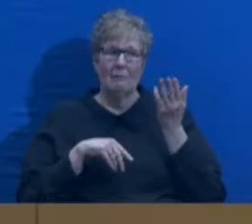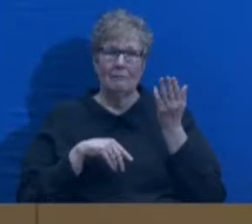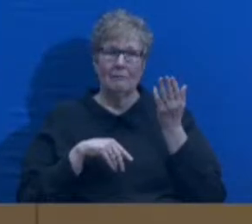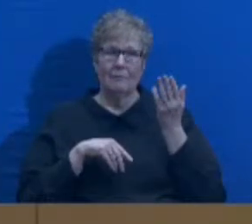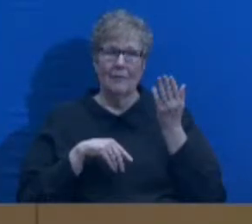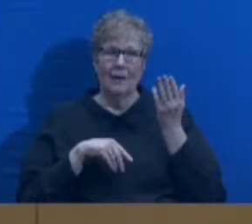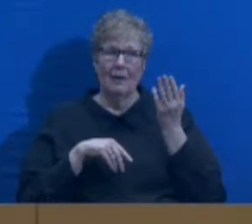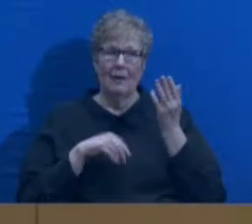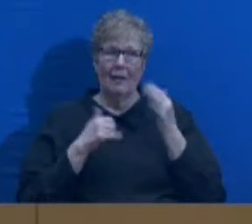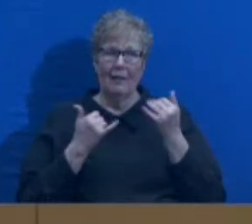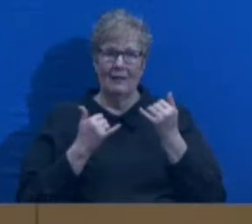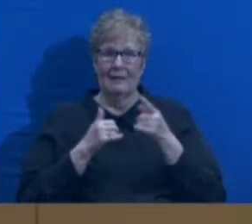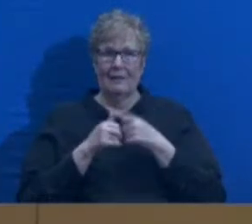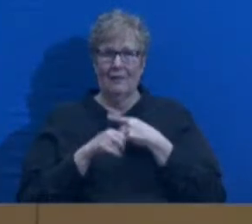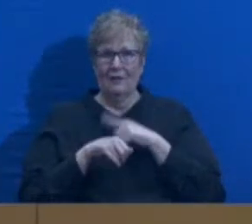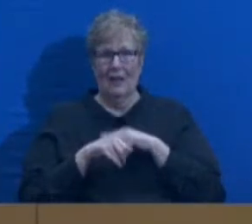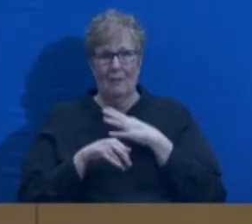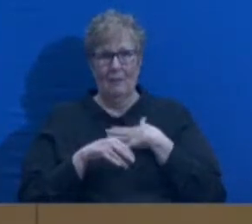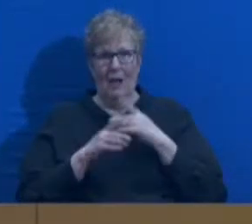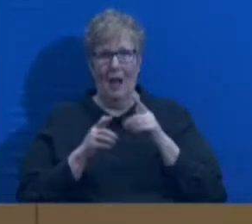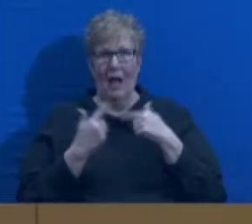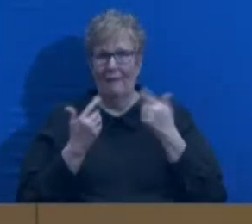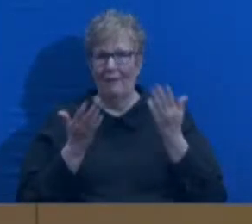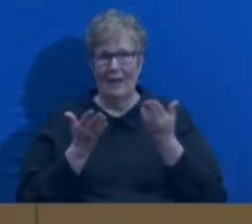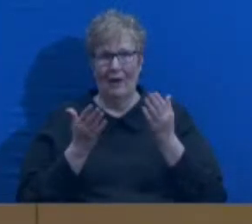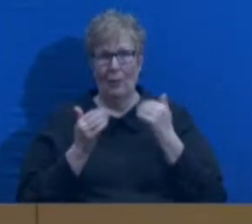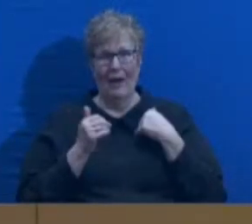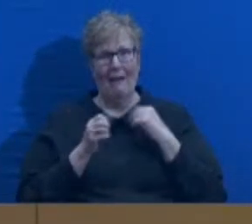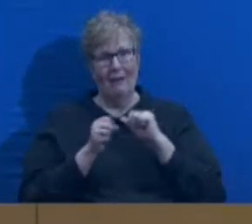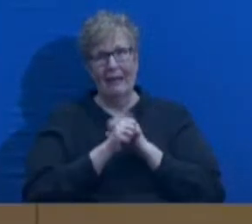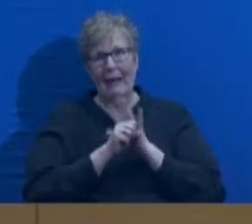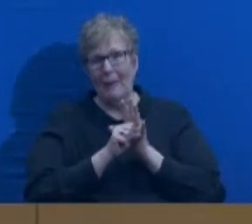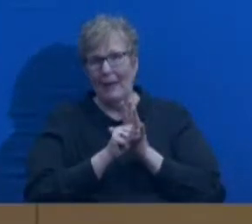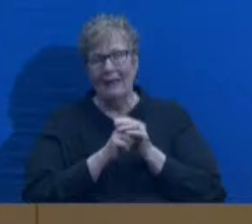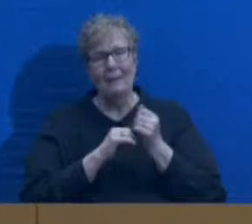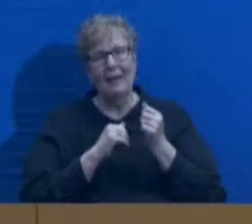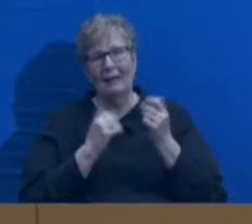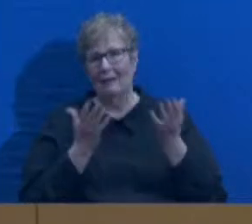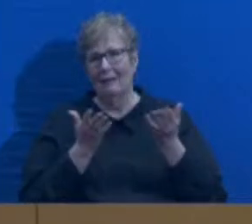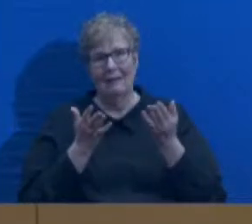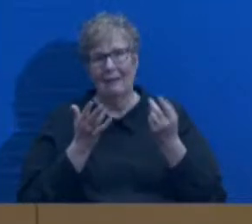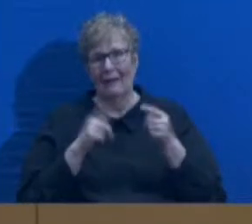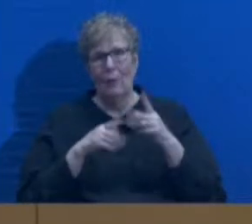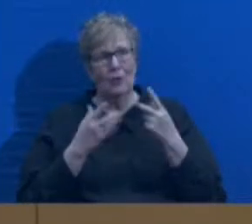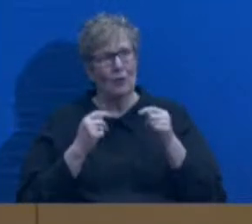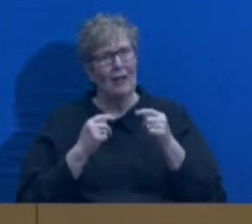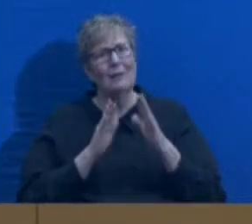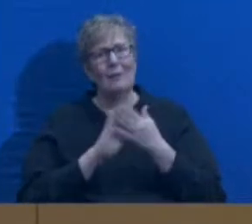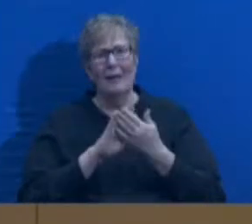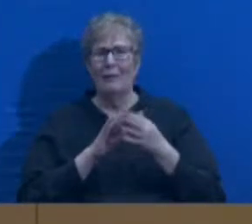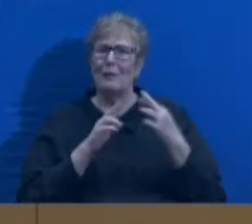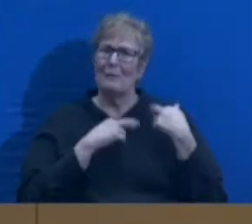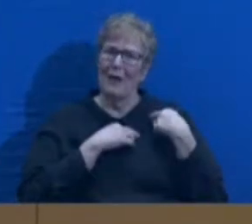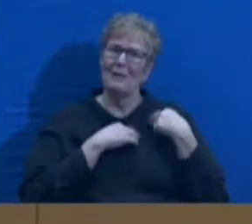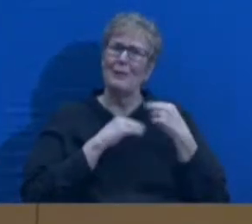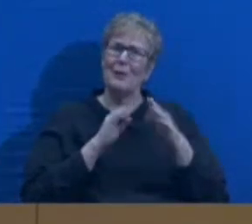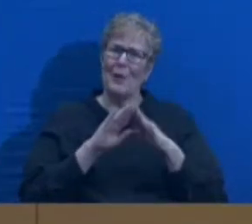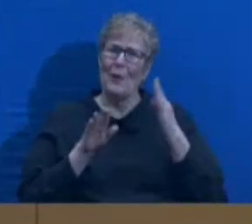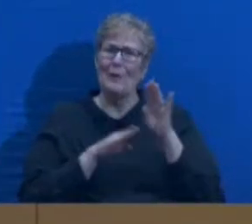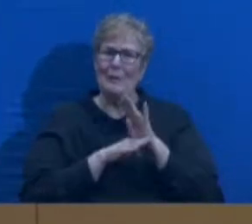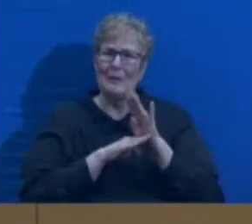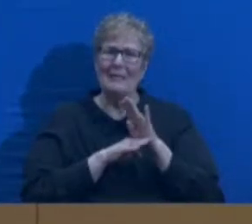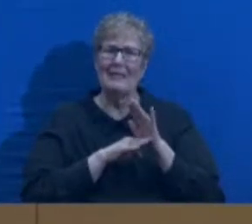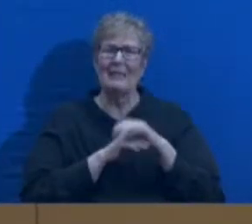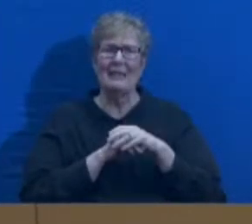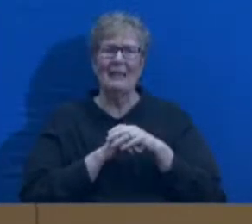first time in my lifetime and everyone's lifetime here, a pandemic where we're trying to responsibly open up businesses, particularly, livelihoods